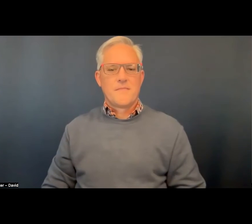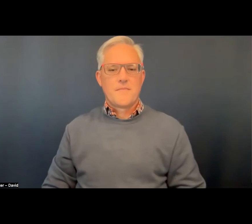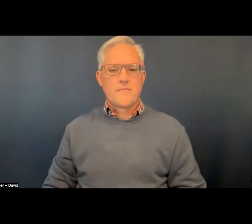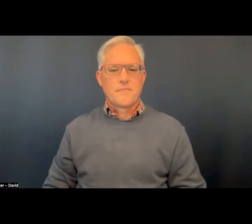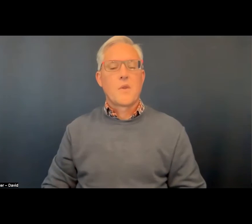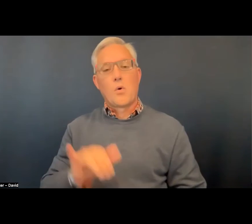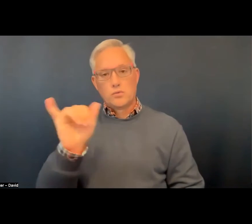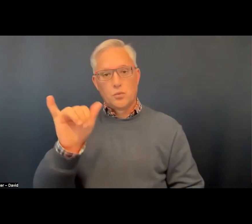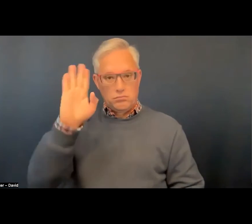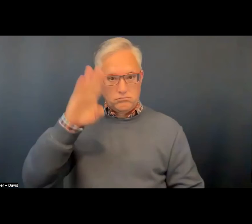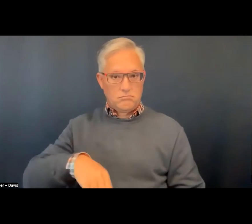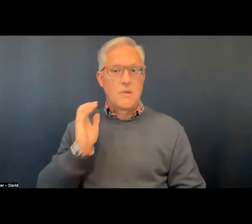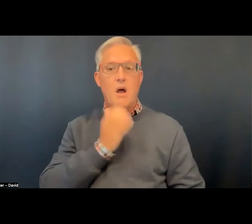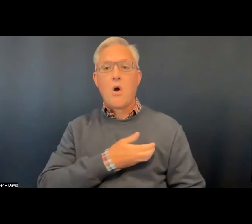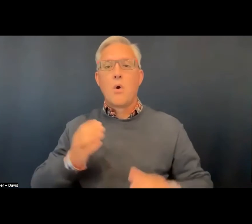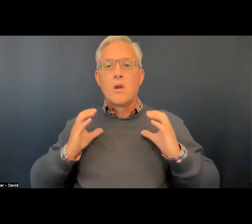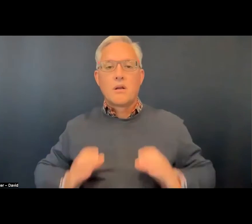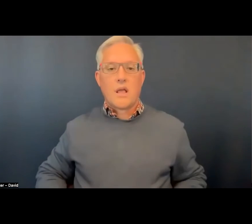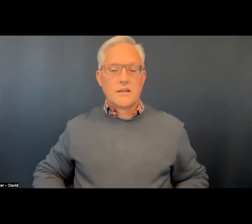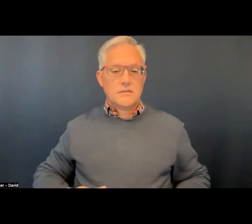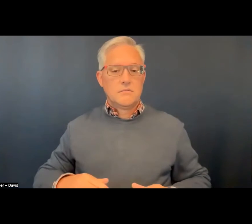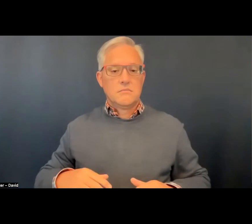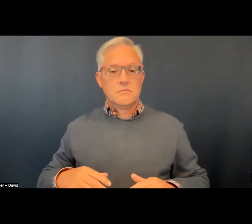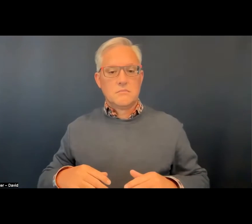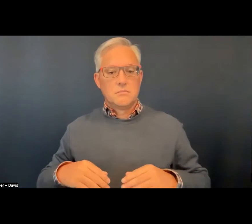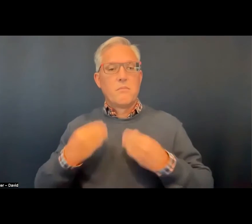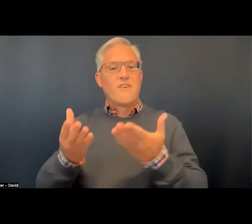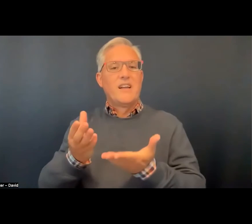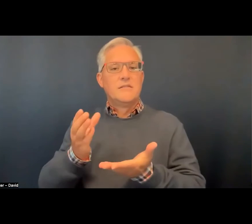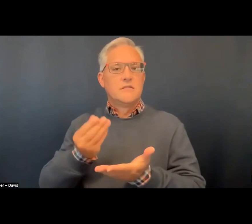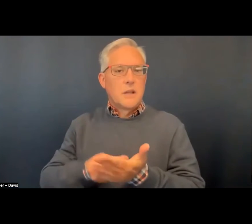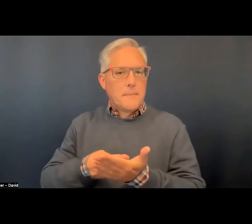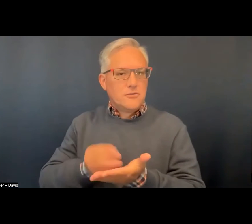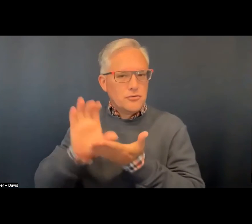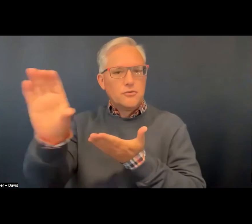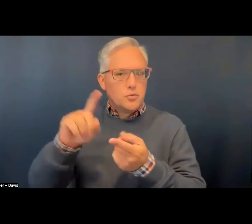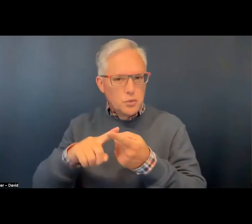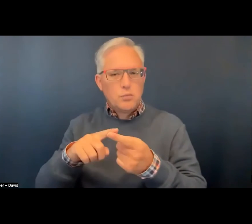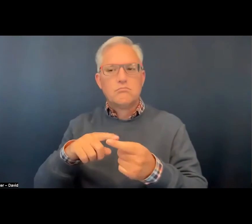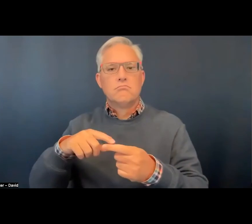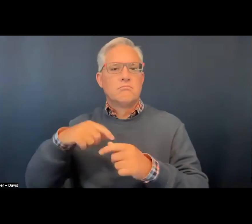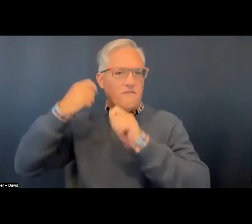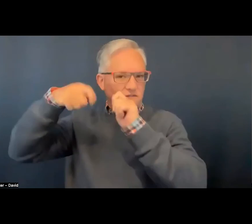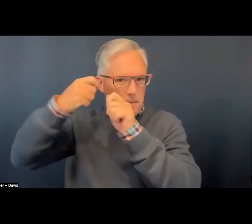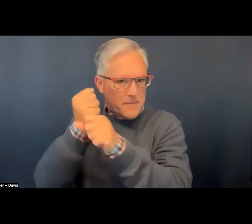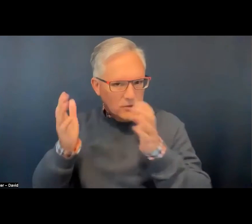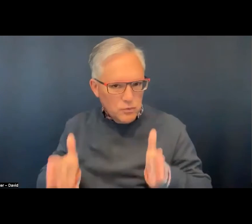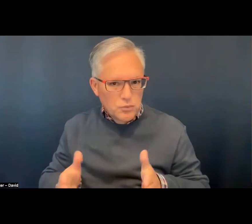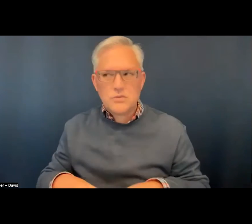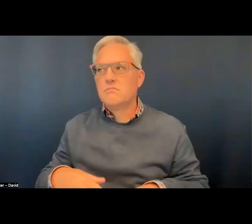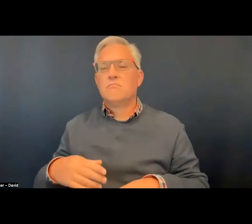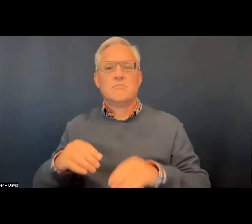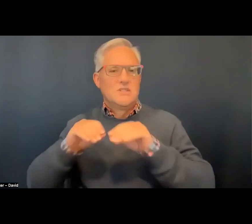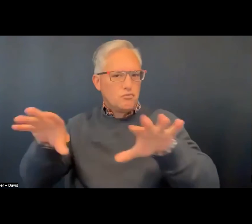knew that our clients weren't proactively sharing the files they commissioned with filmmakers and distributors, and that even if they were, the filmmakers